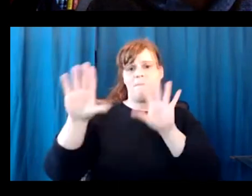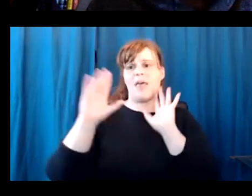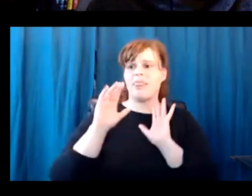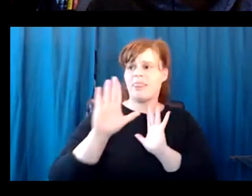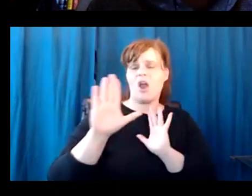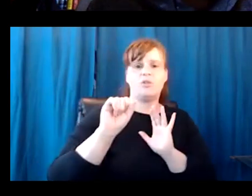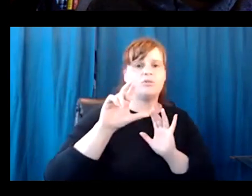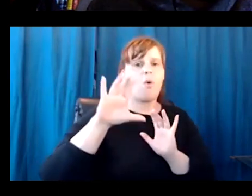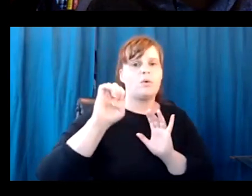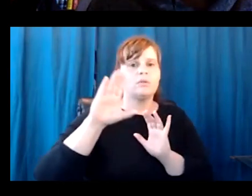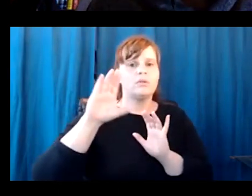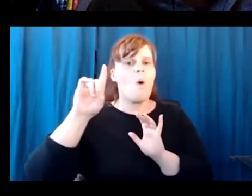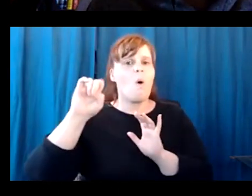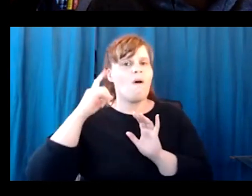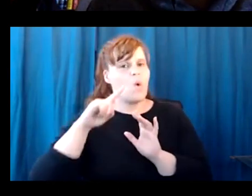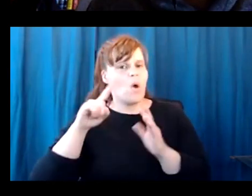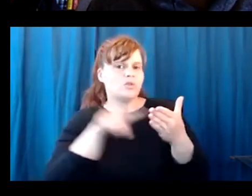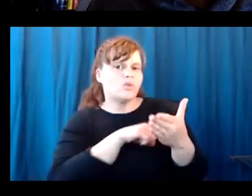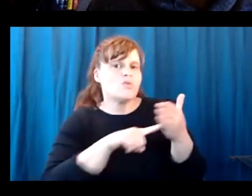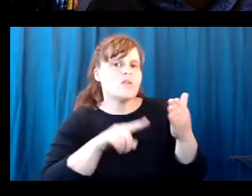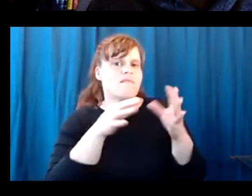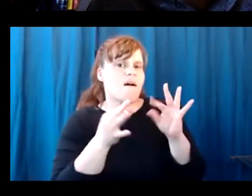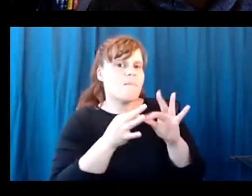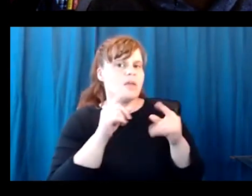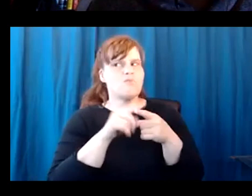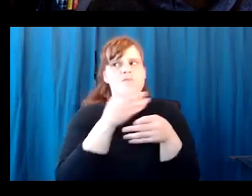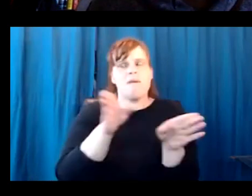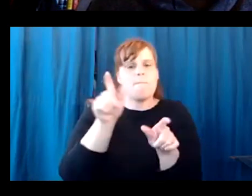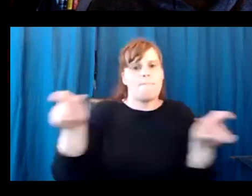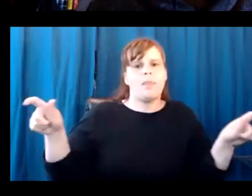for scrutiny, for comment, and thus build R2B